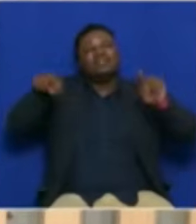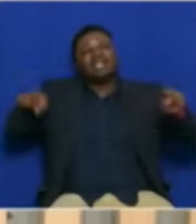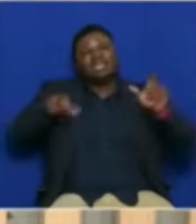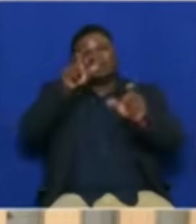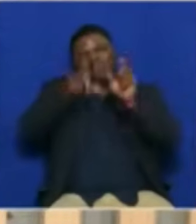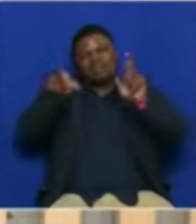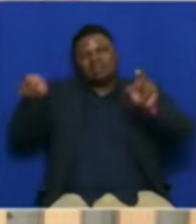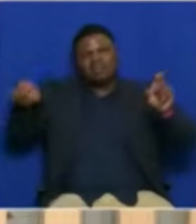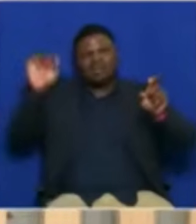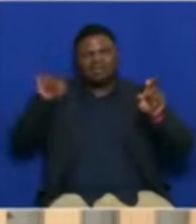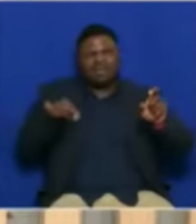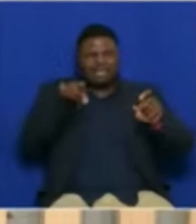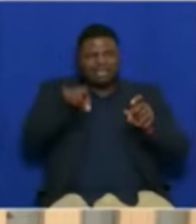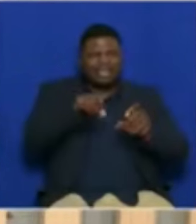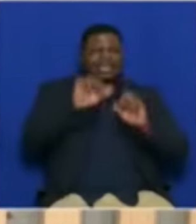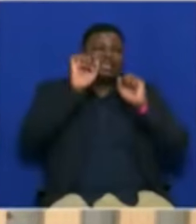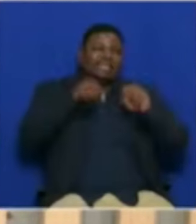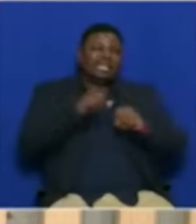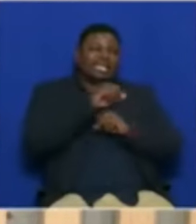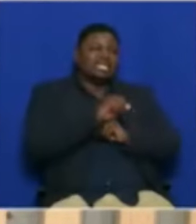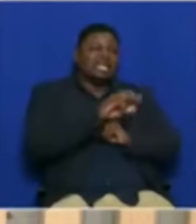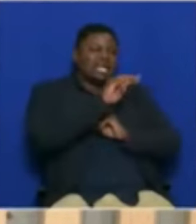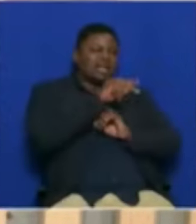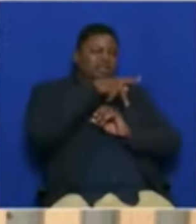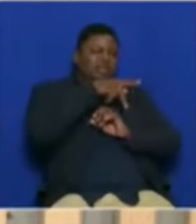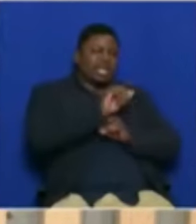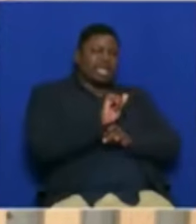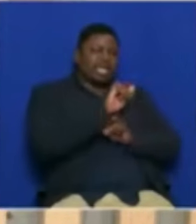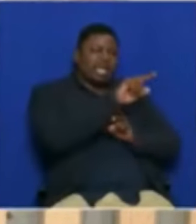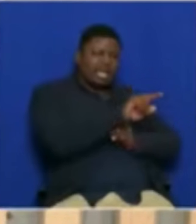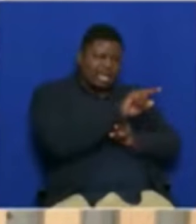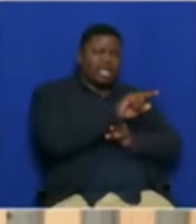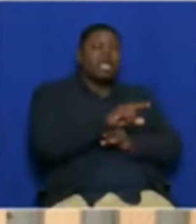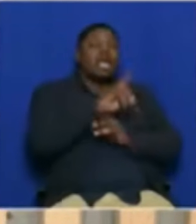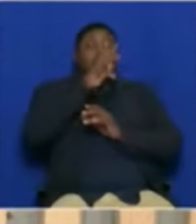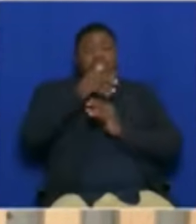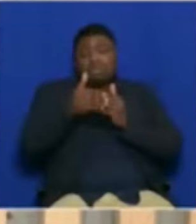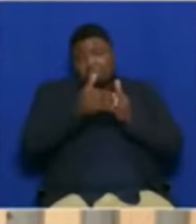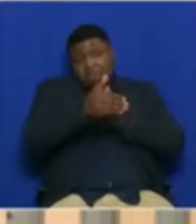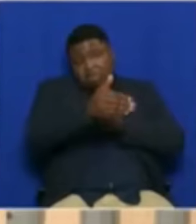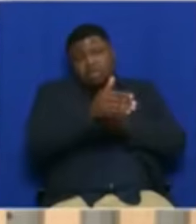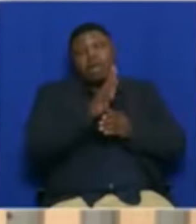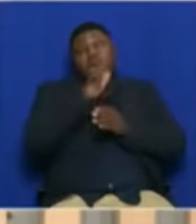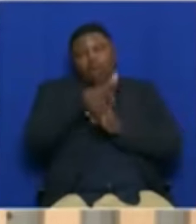will, in the fullness of time, determine whether they are going to be witnesses. My question is,